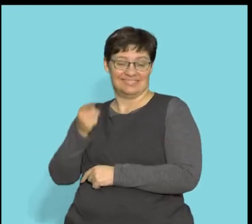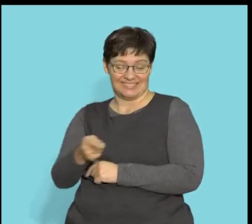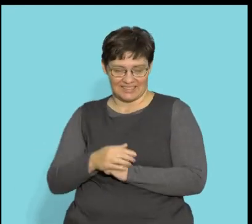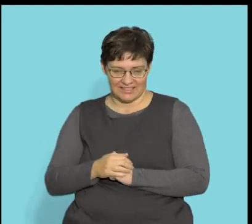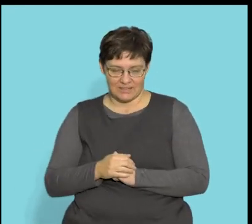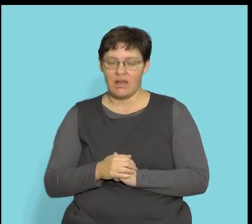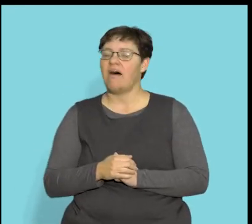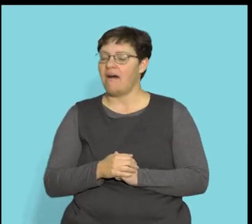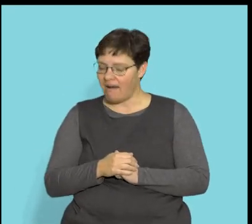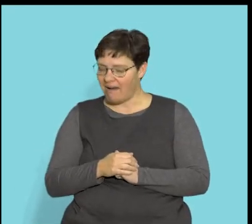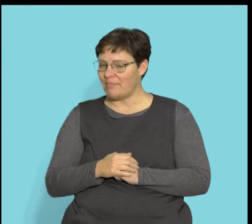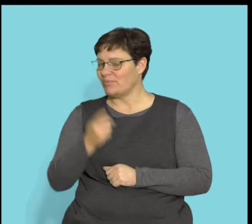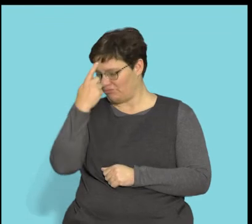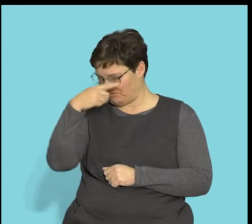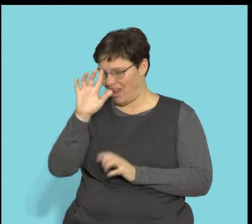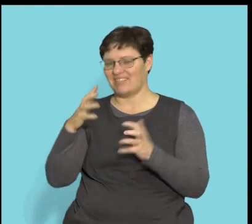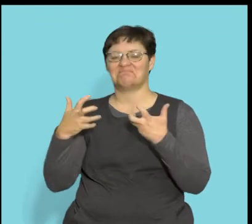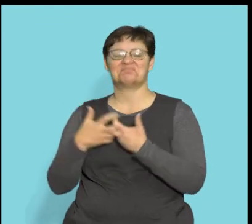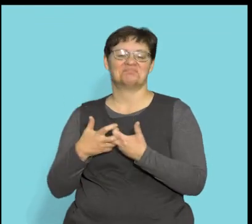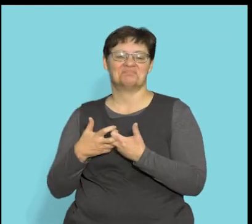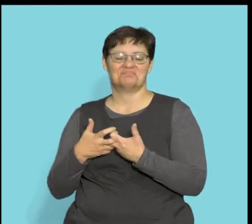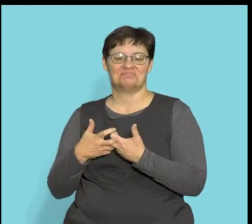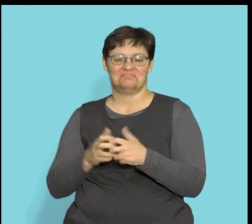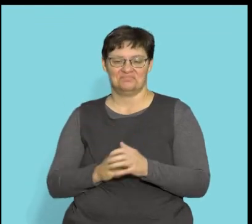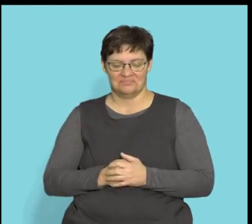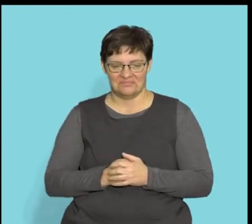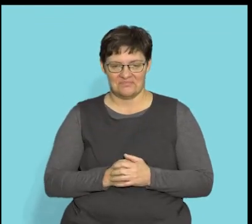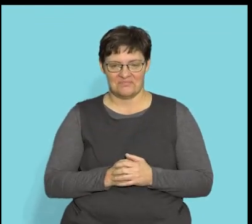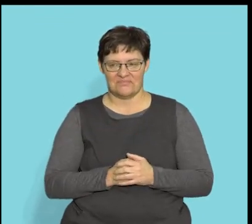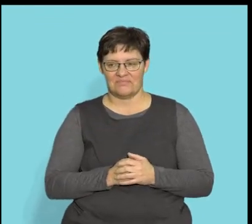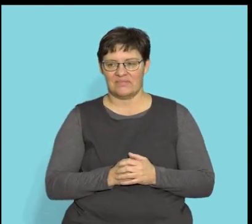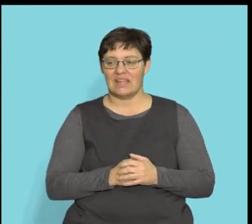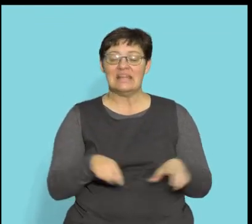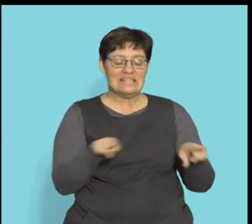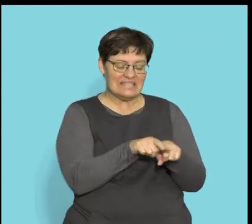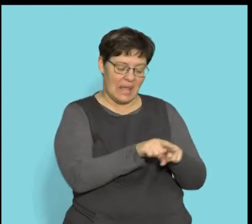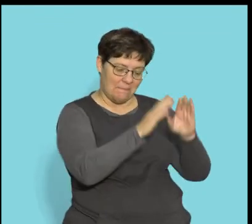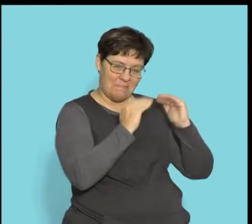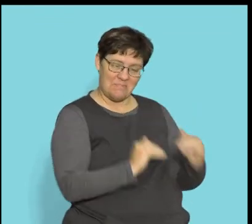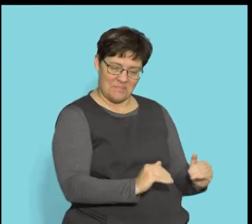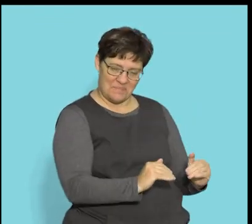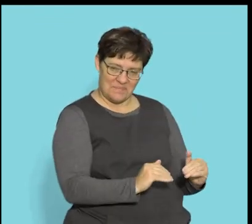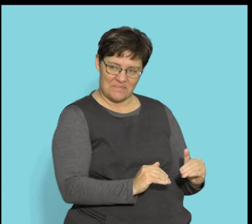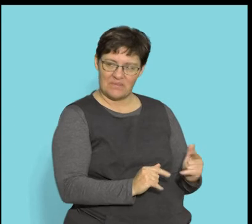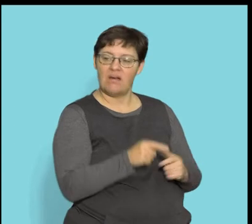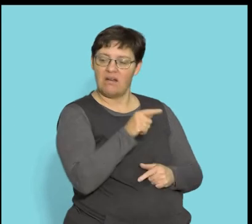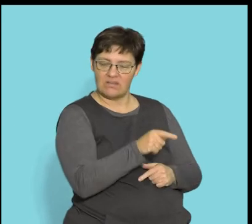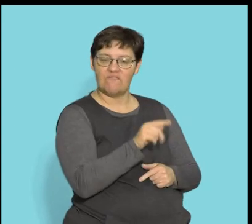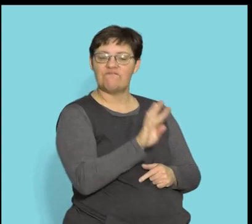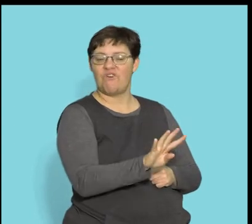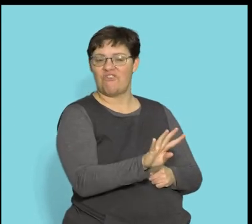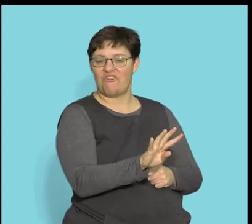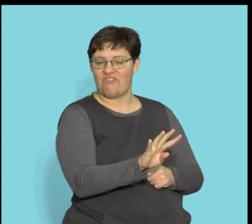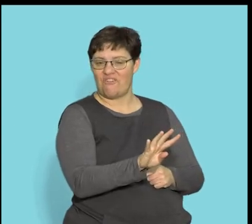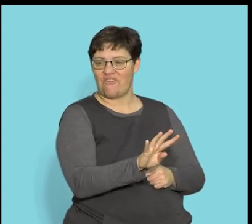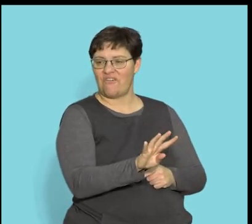So again, the scale factor cubed times the old volume is the new volume. The exact same thing happened when my scale